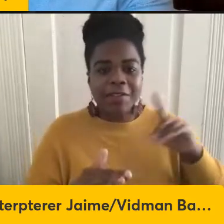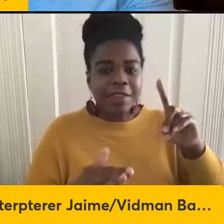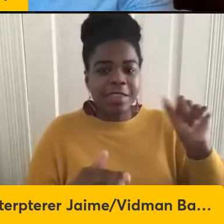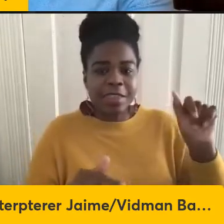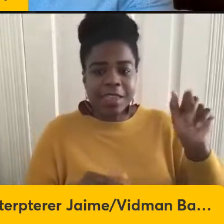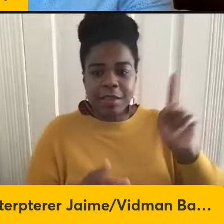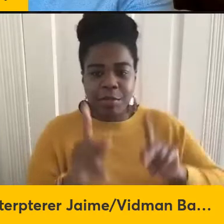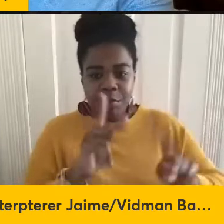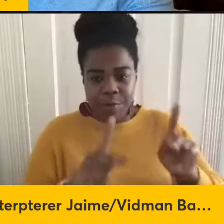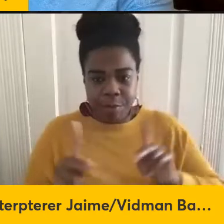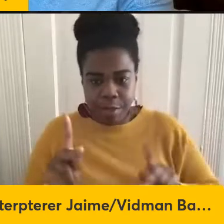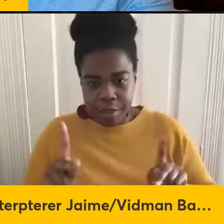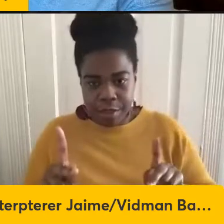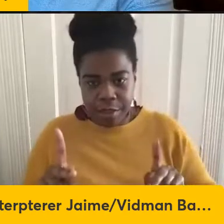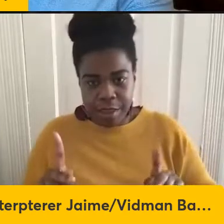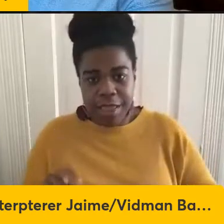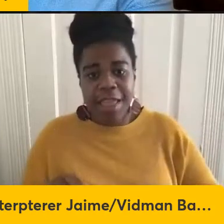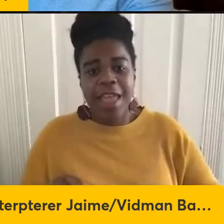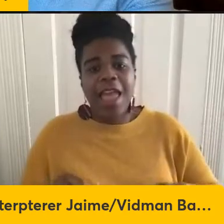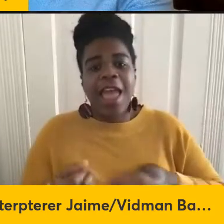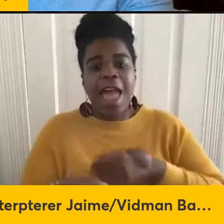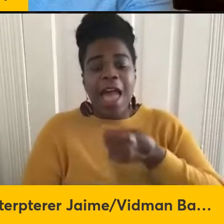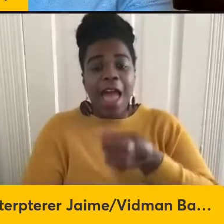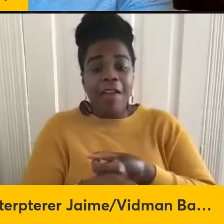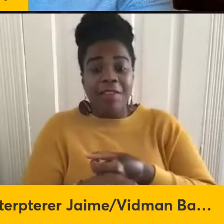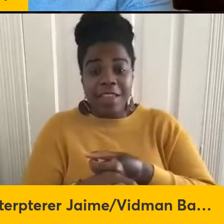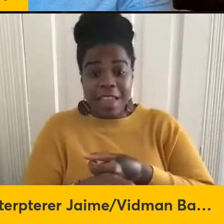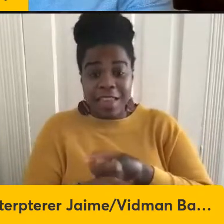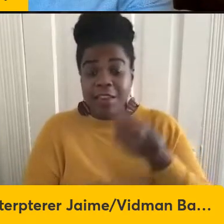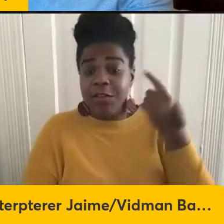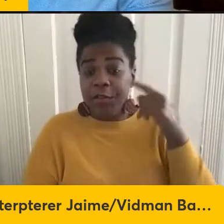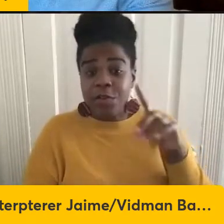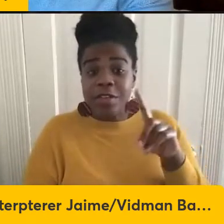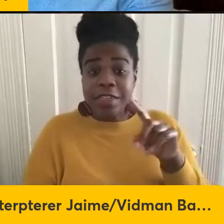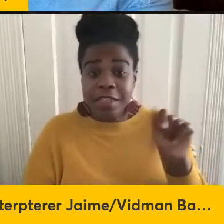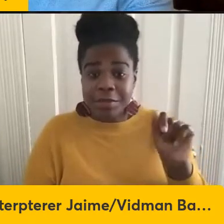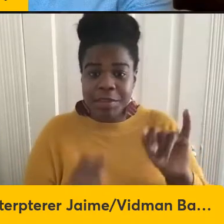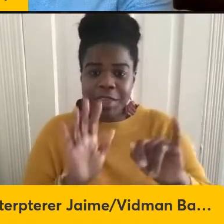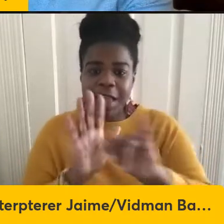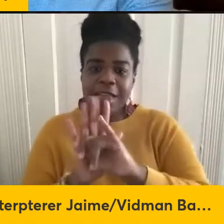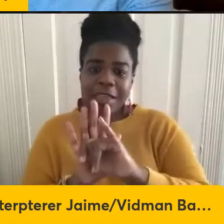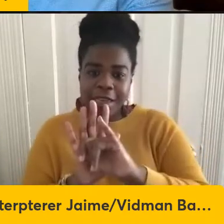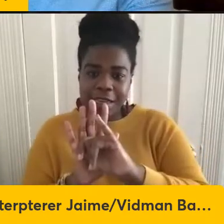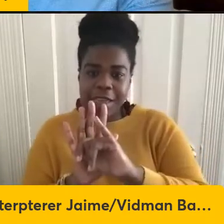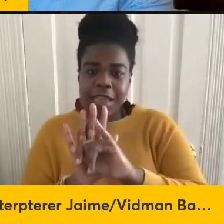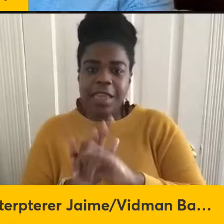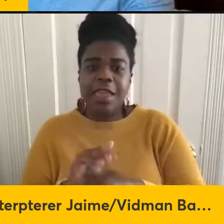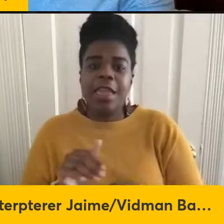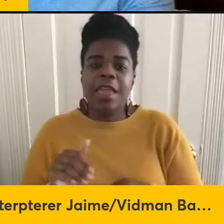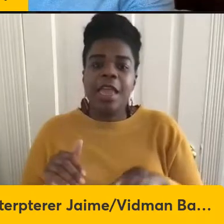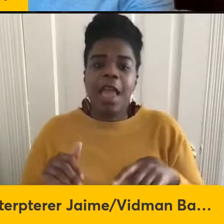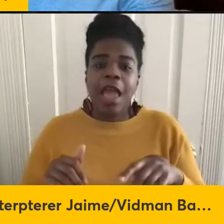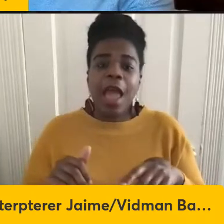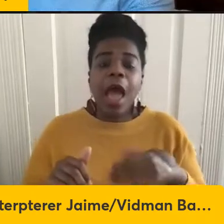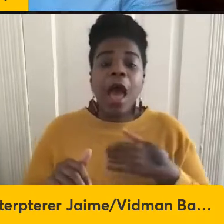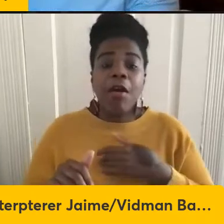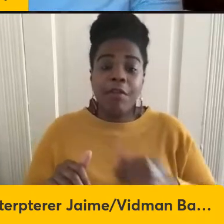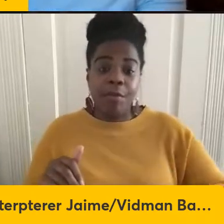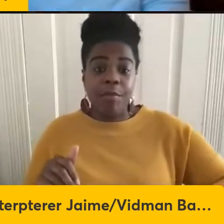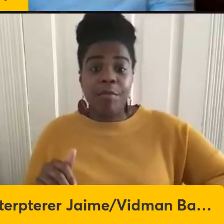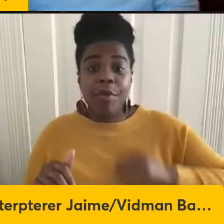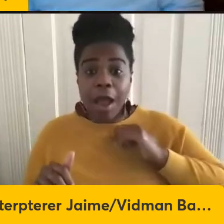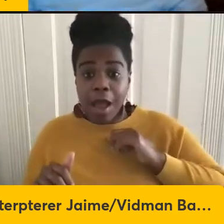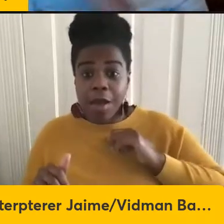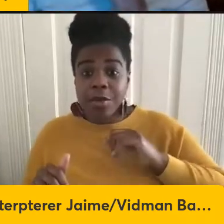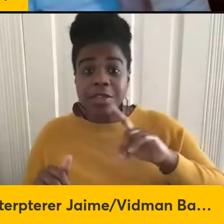that also advocating just as strongly for disability identity, because I identify as a proud disabled